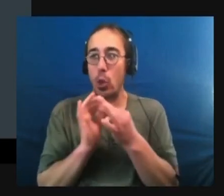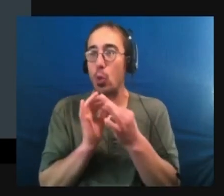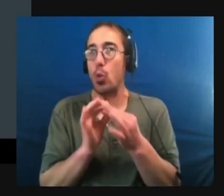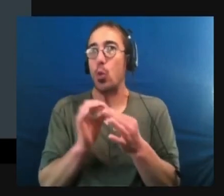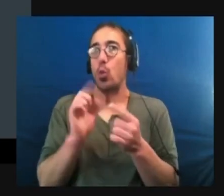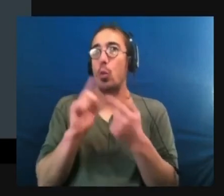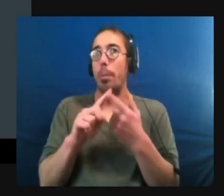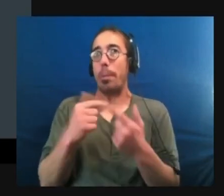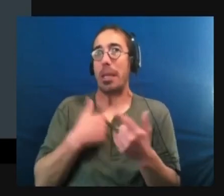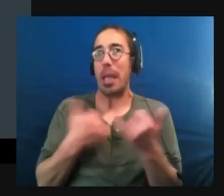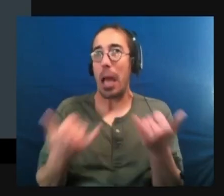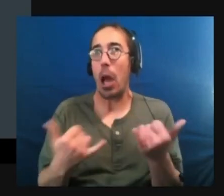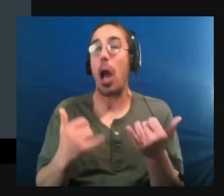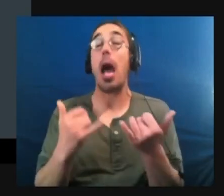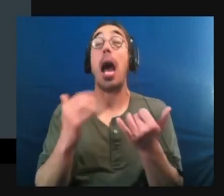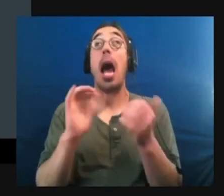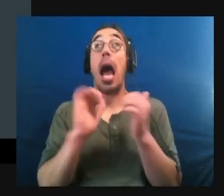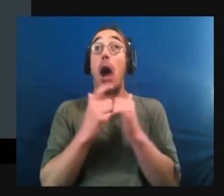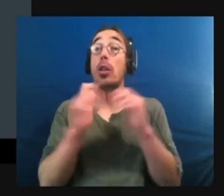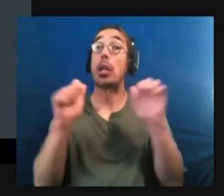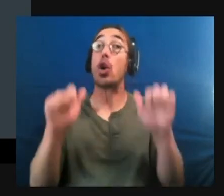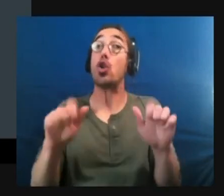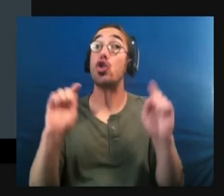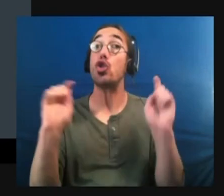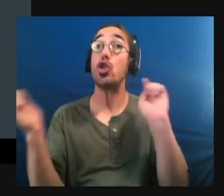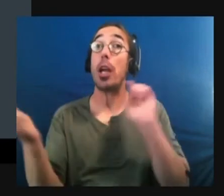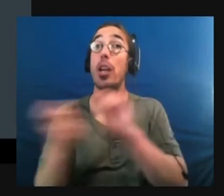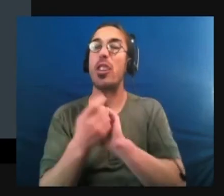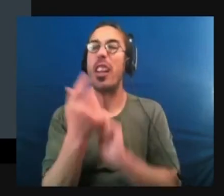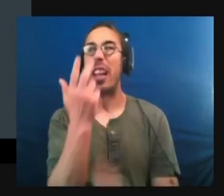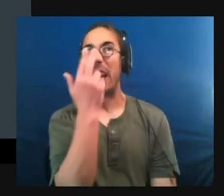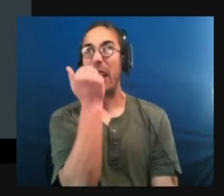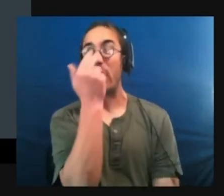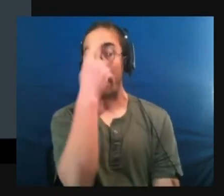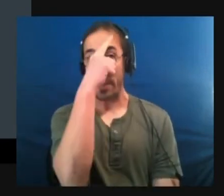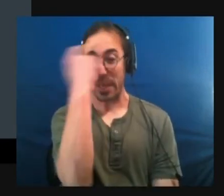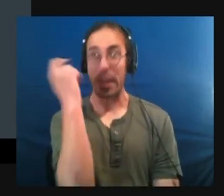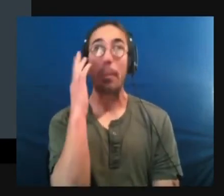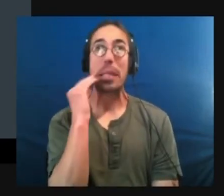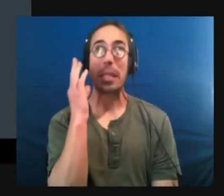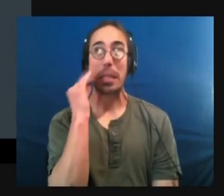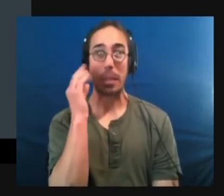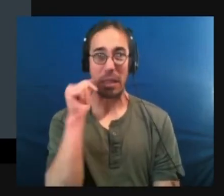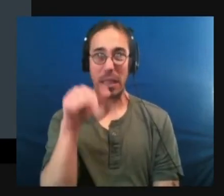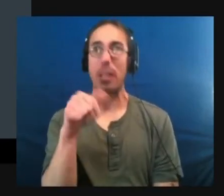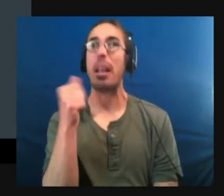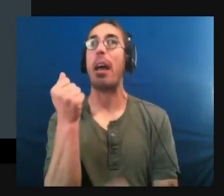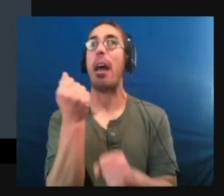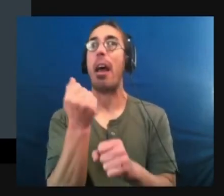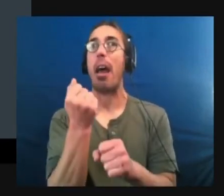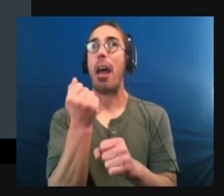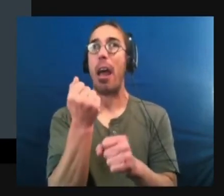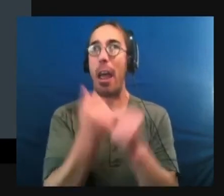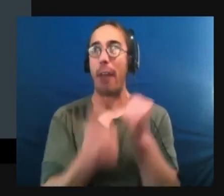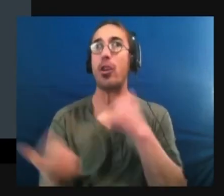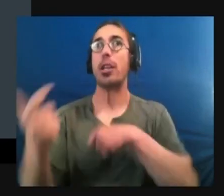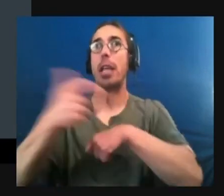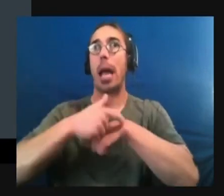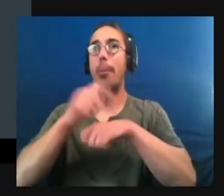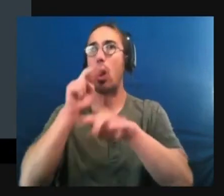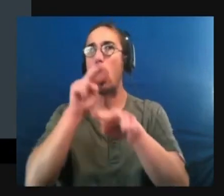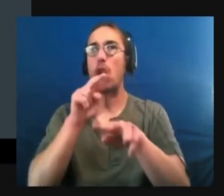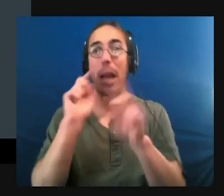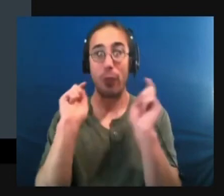and how they may change. And it's actually funny because I've been doing this and every single time I look at this, I